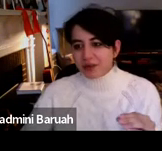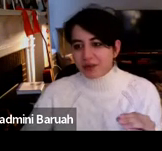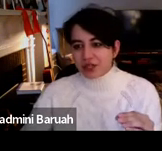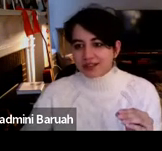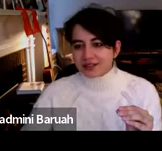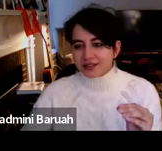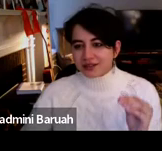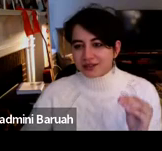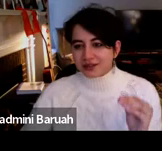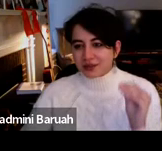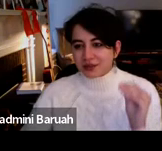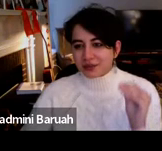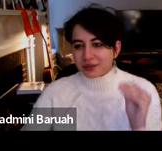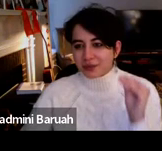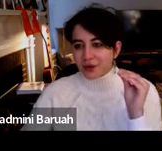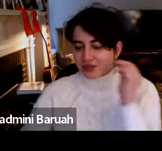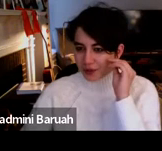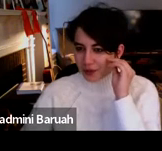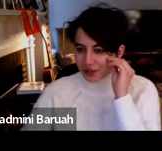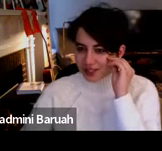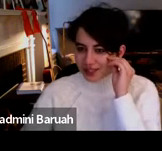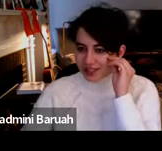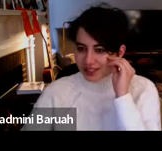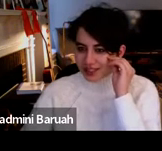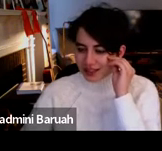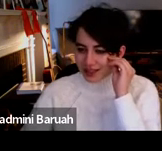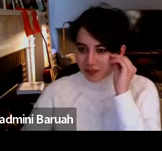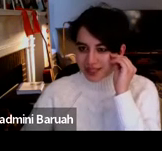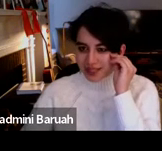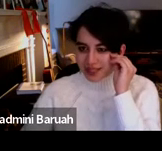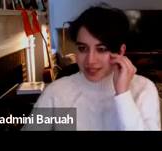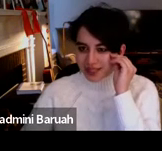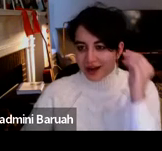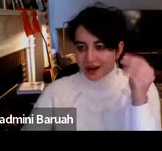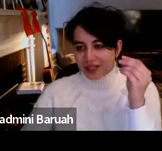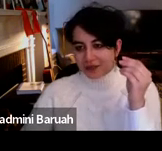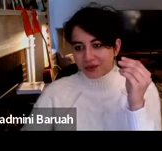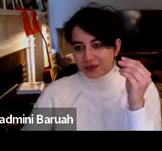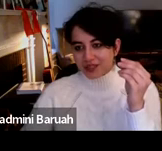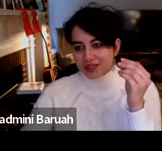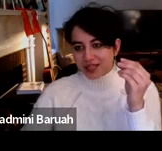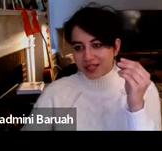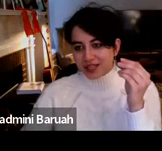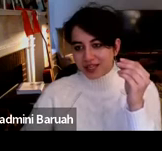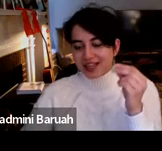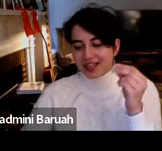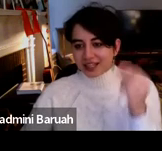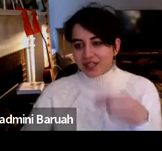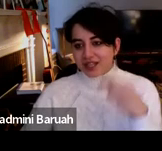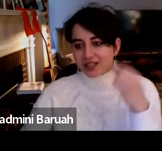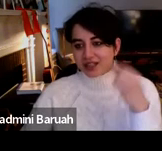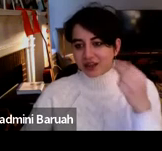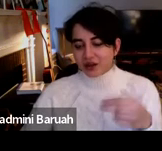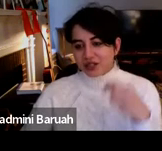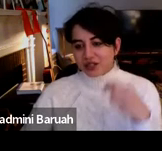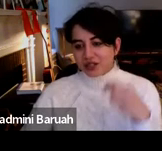I can't remember which American Supreme Court justice said this, but basically the argument he made was that at